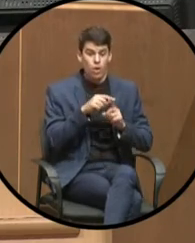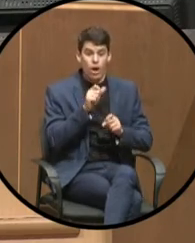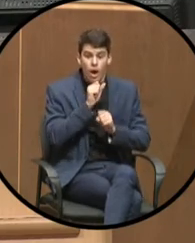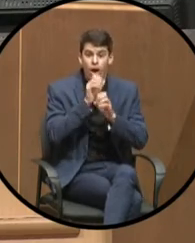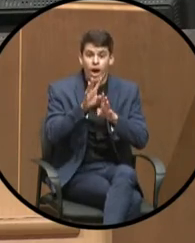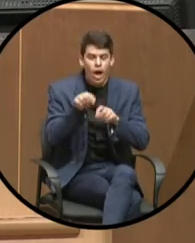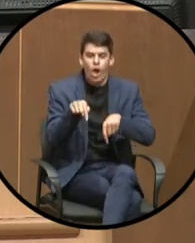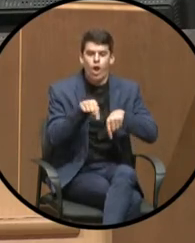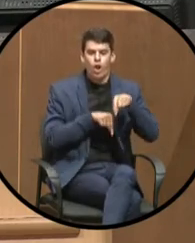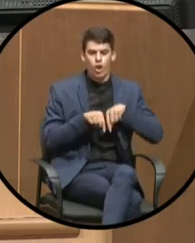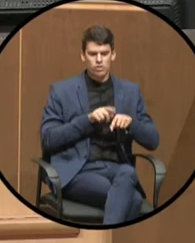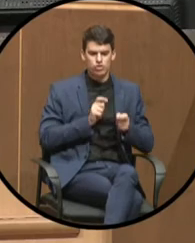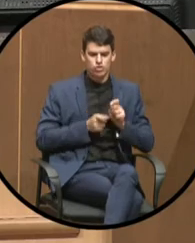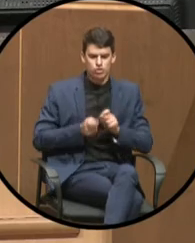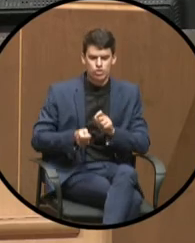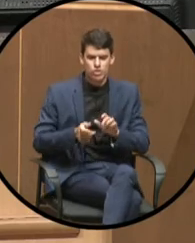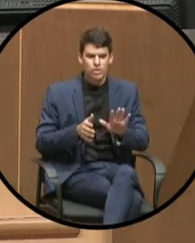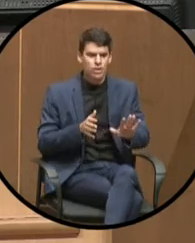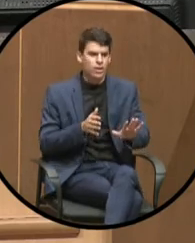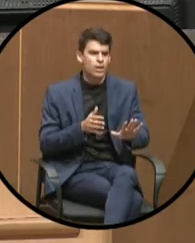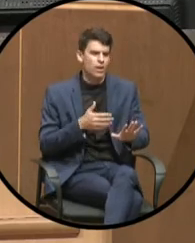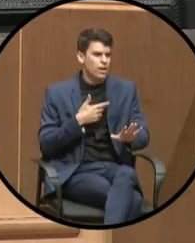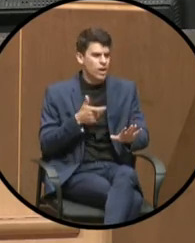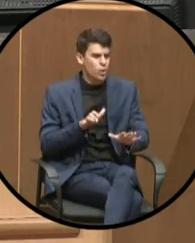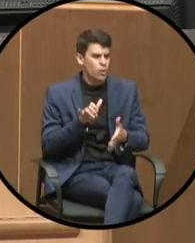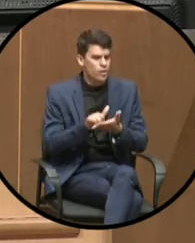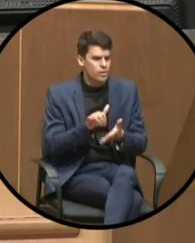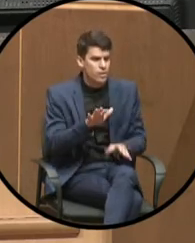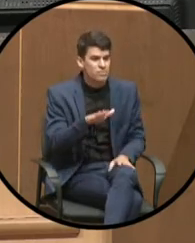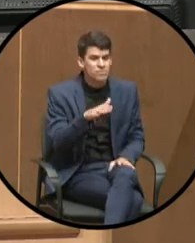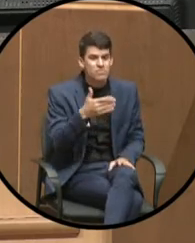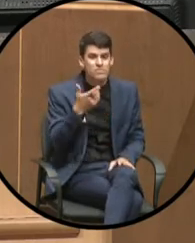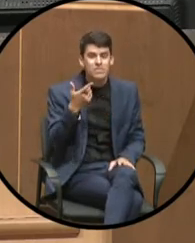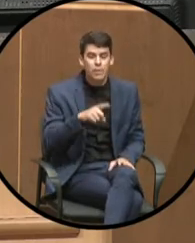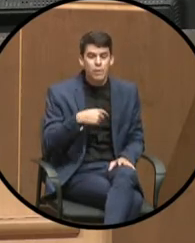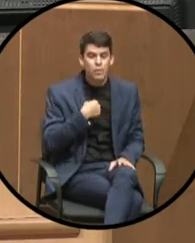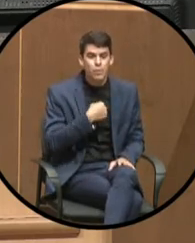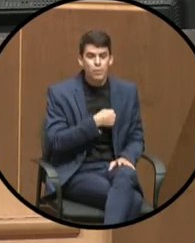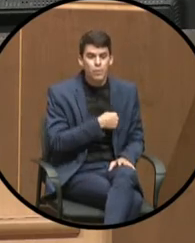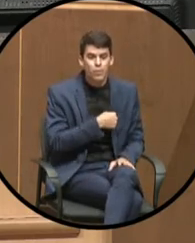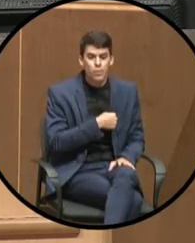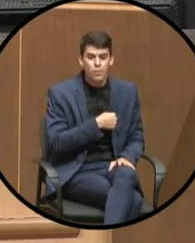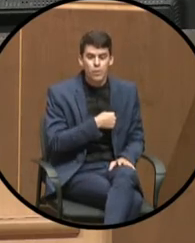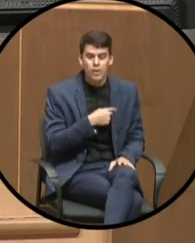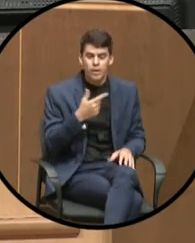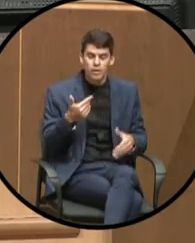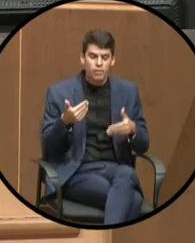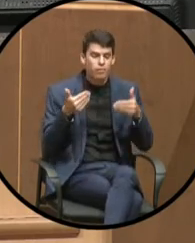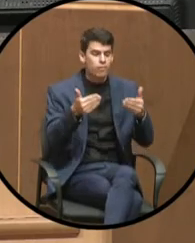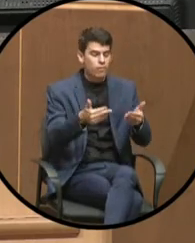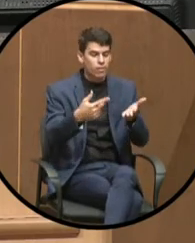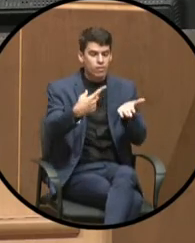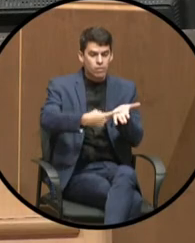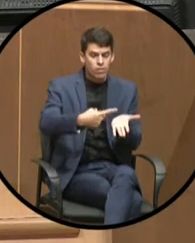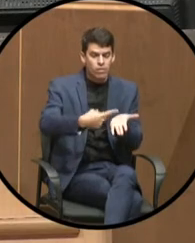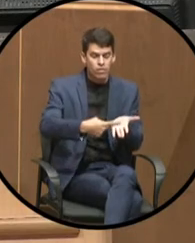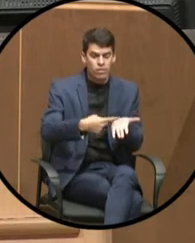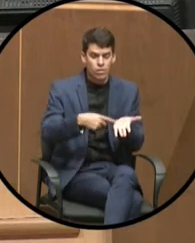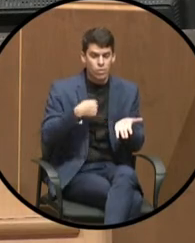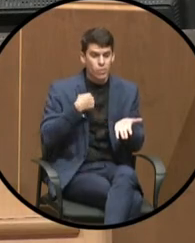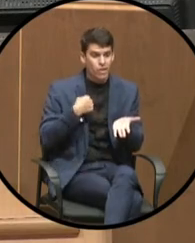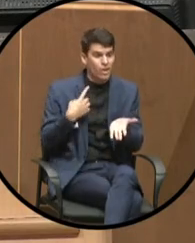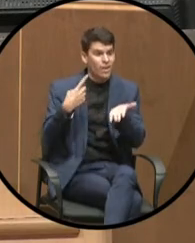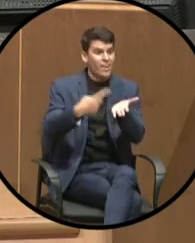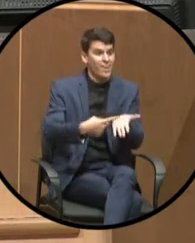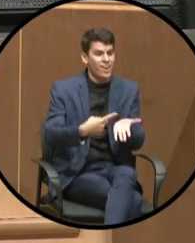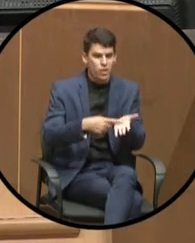of how we were going to vote today. And I heard that, and it bothered me a little, because when we passed this forward to this point, we did not bring it